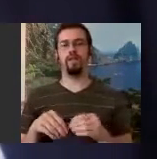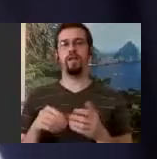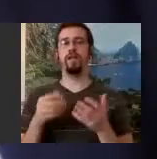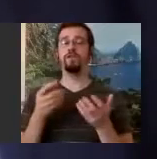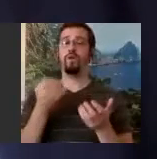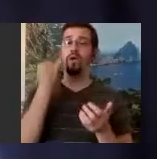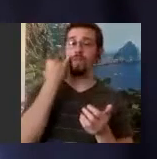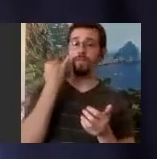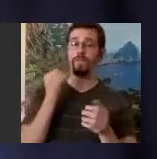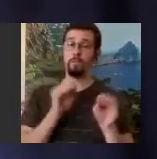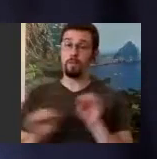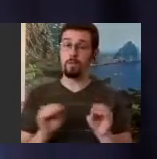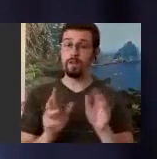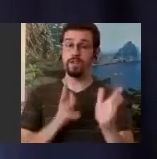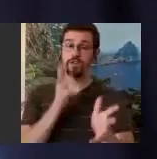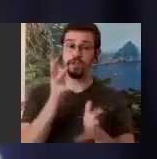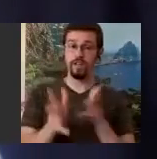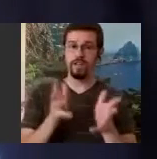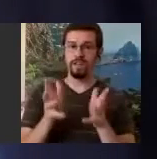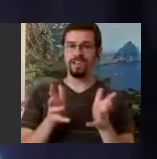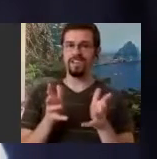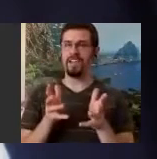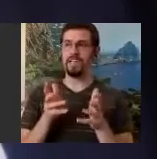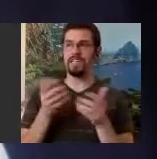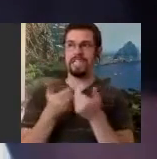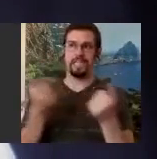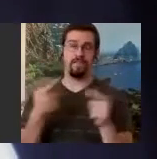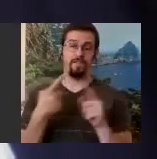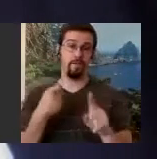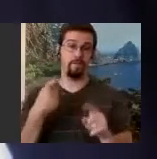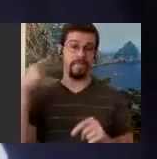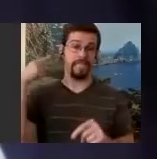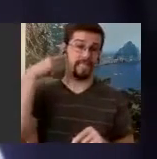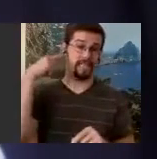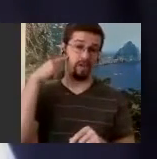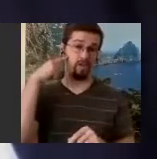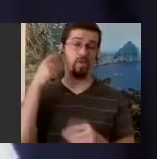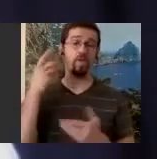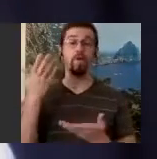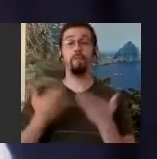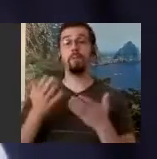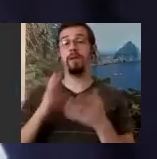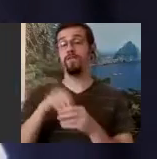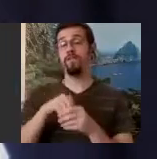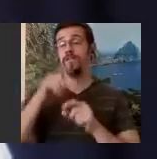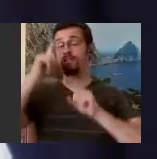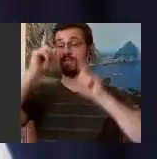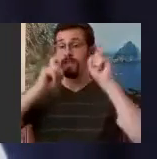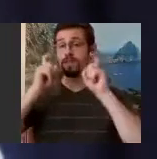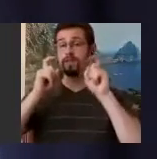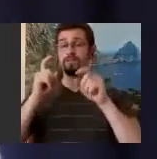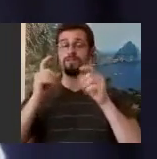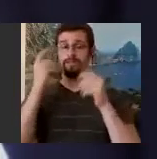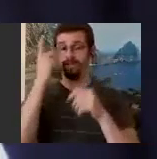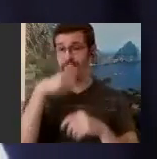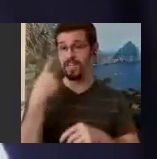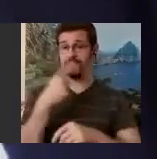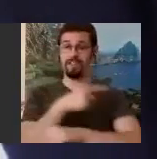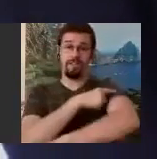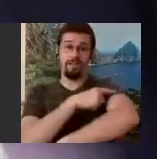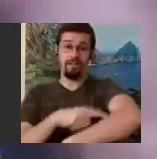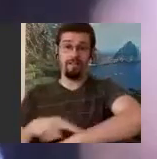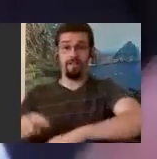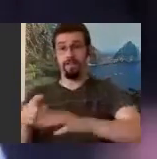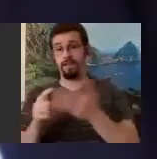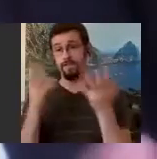the realization of a particular sound, that might involve the face or the hands or the arms or other body parts or staging